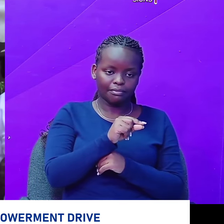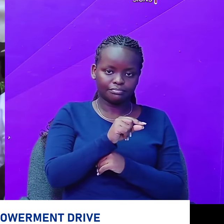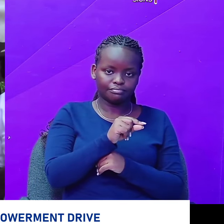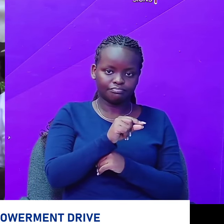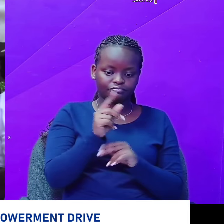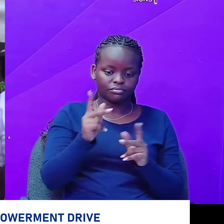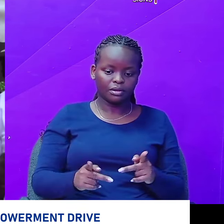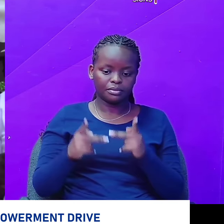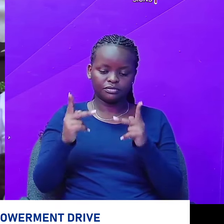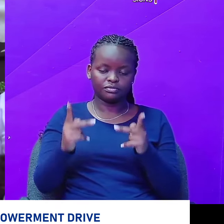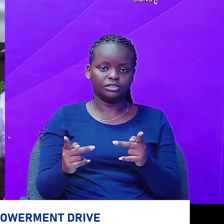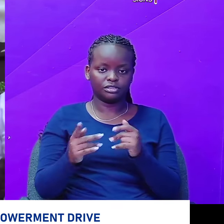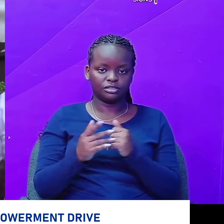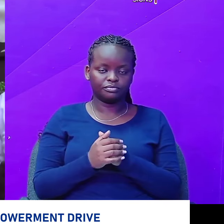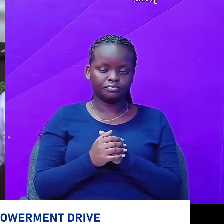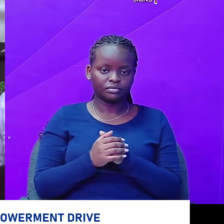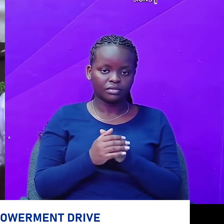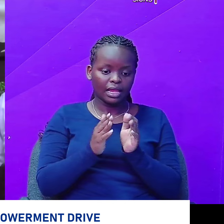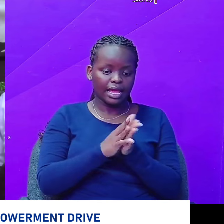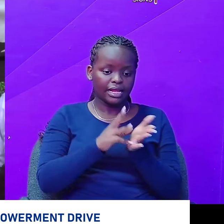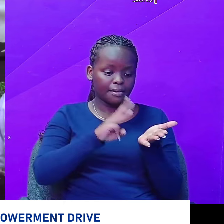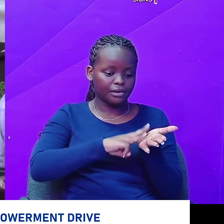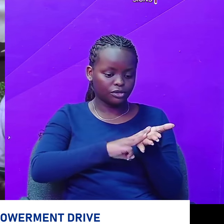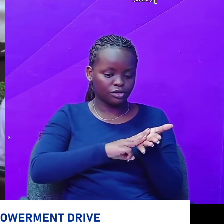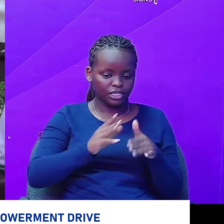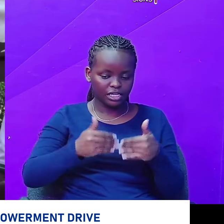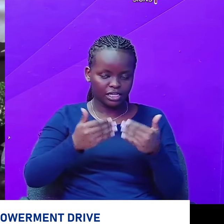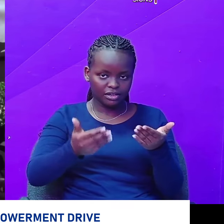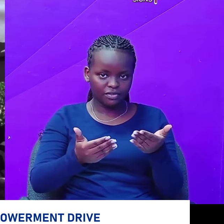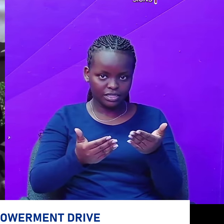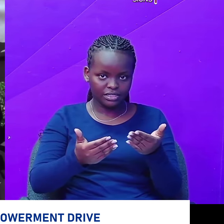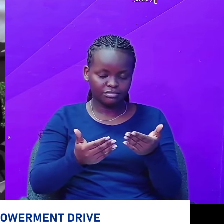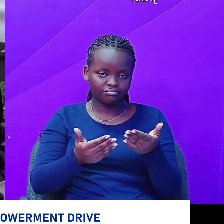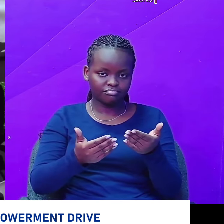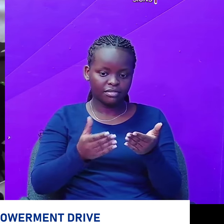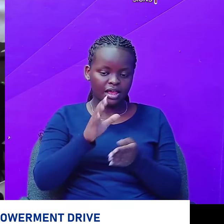provision. And Migori was given, allocated